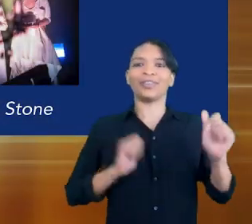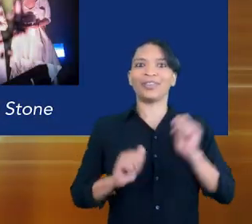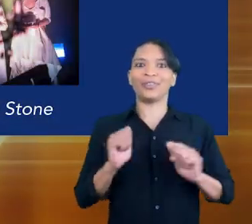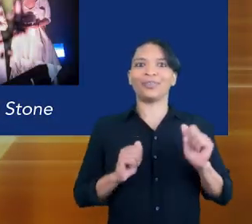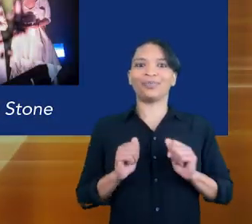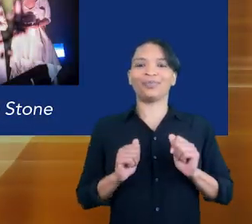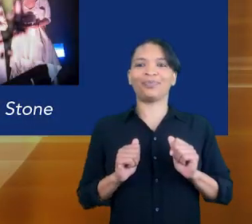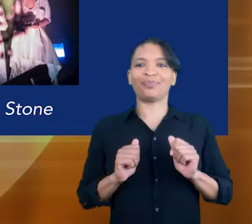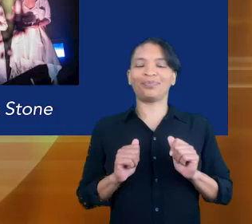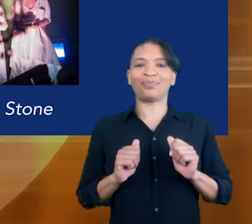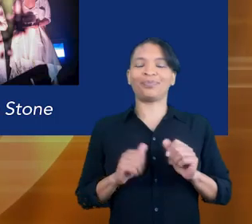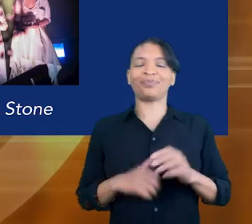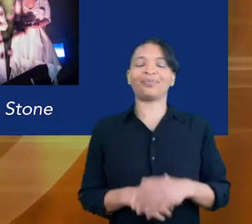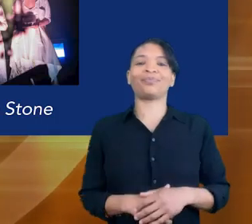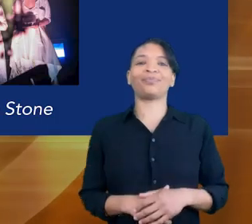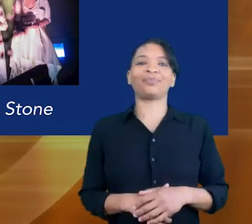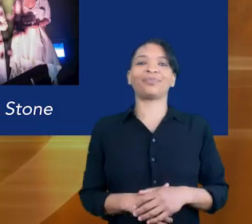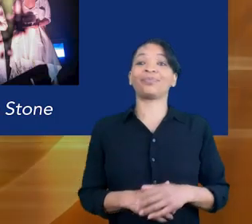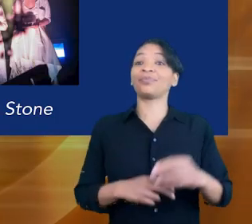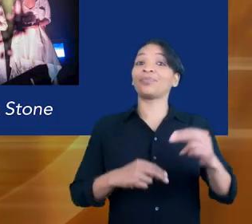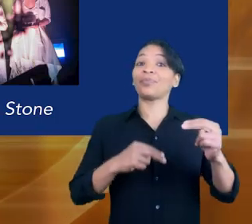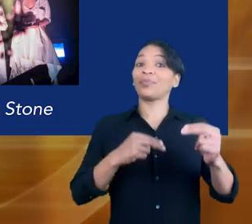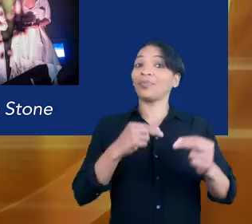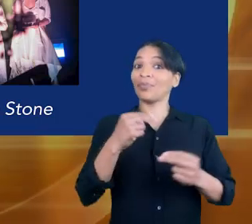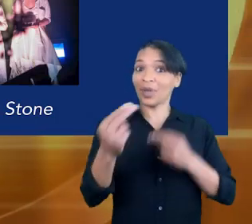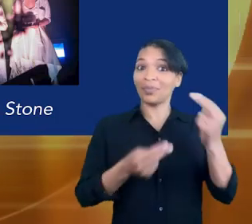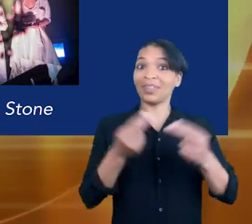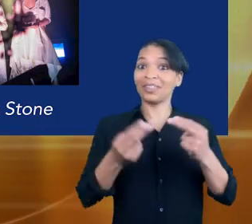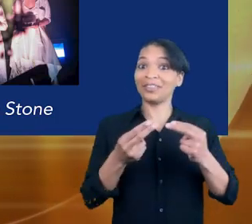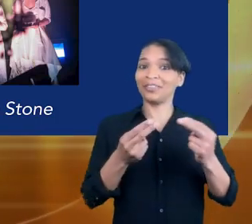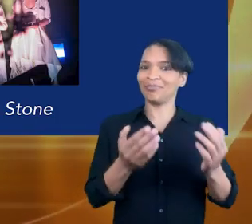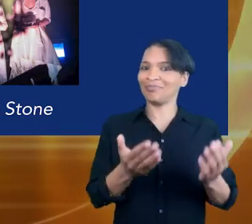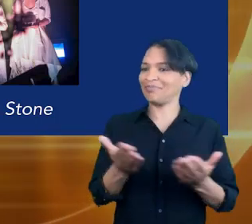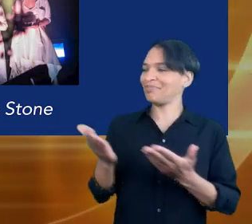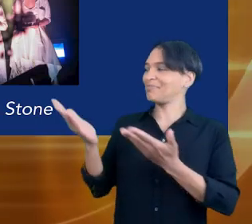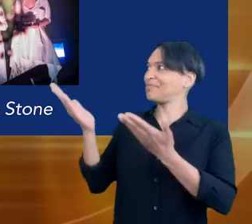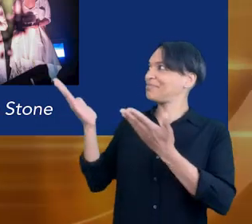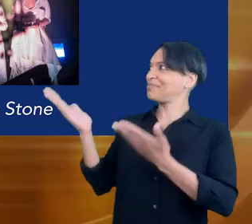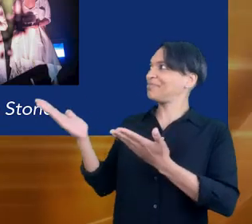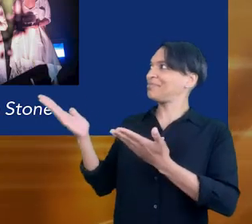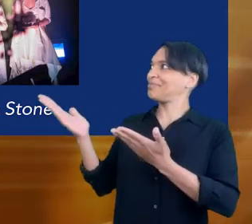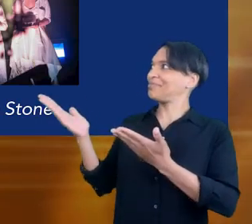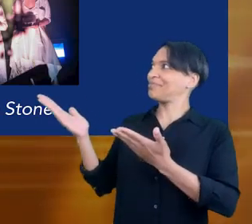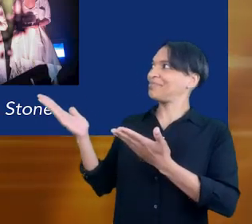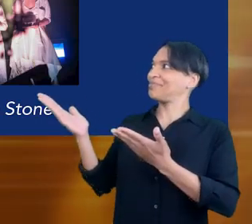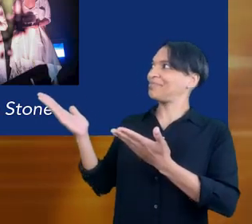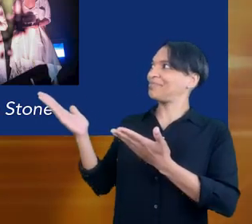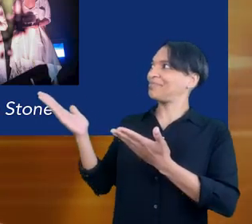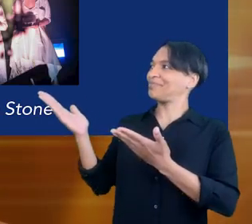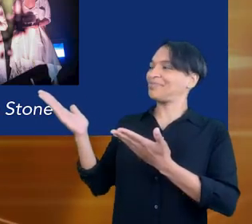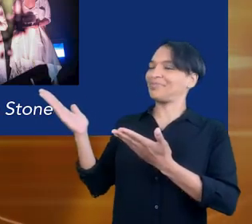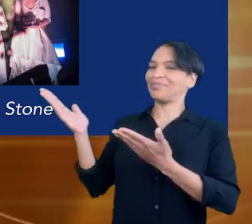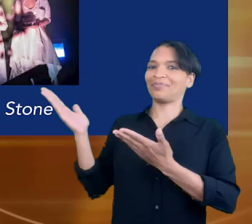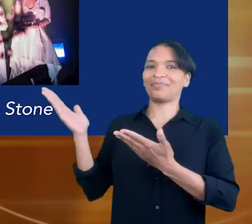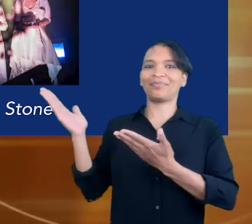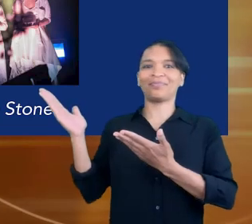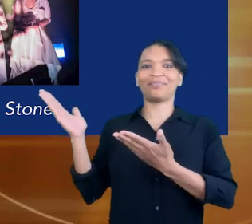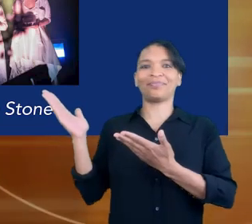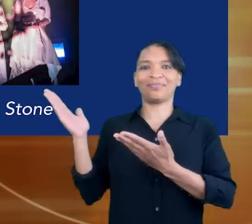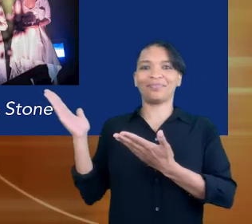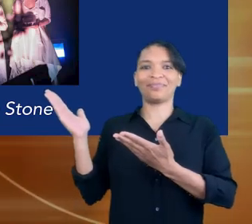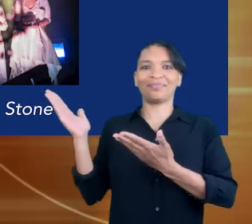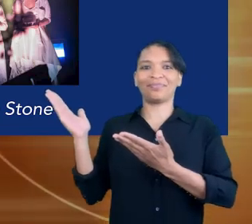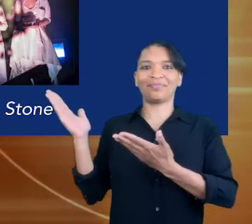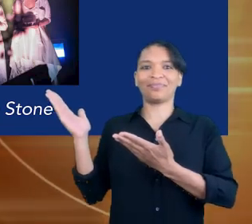Woman, Gold Dust Orphans, Parade, Moonbox Productions, The Seagull, Arlequin Players